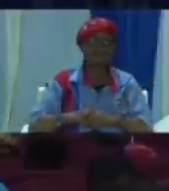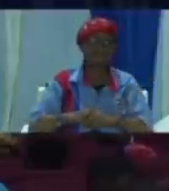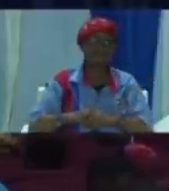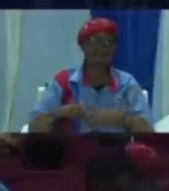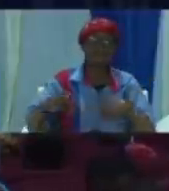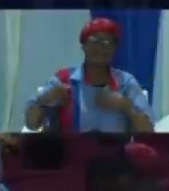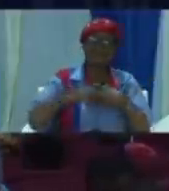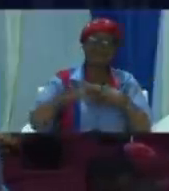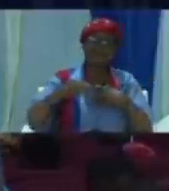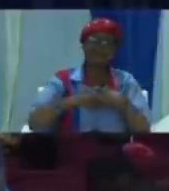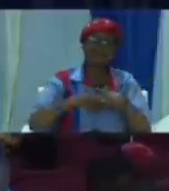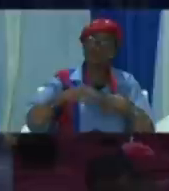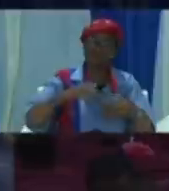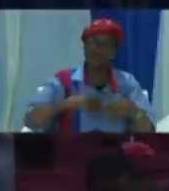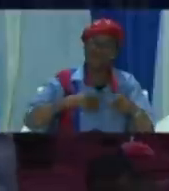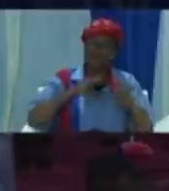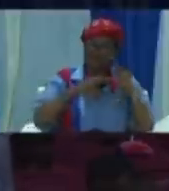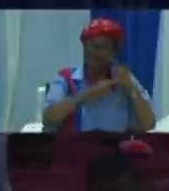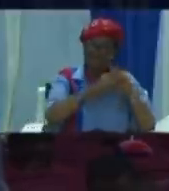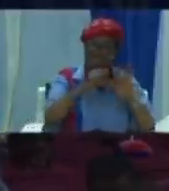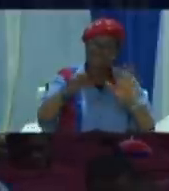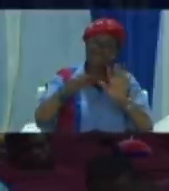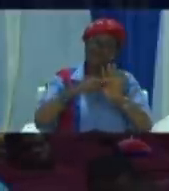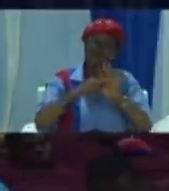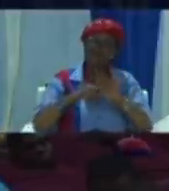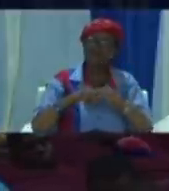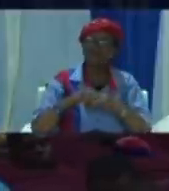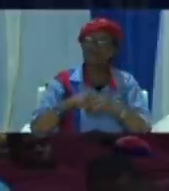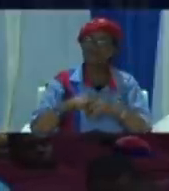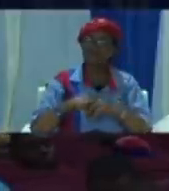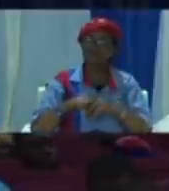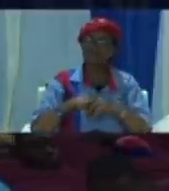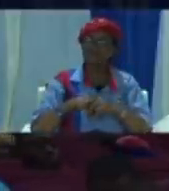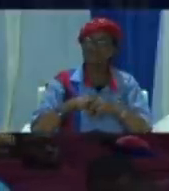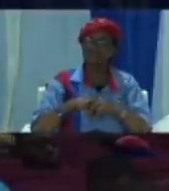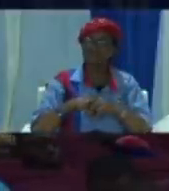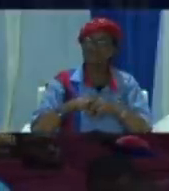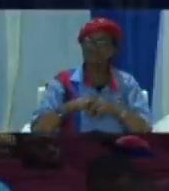Restore my vision. Iran mi Oluwa mu bọ sipo.